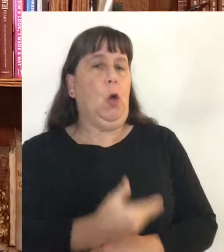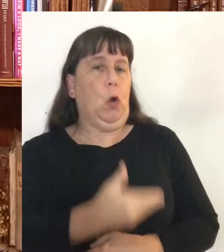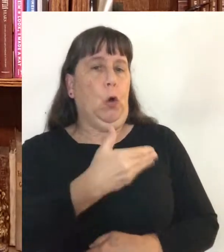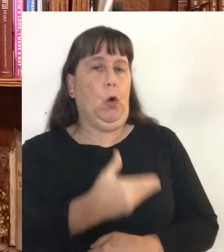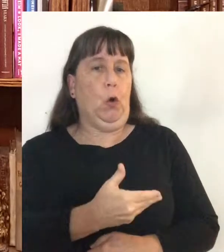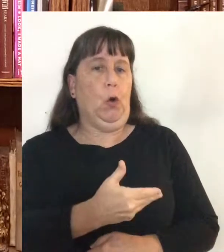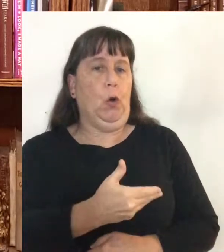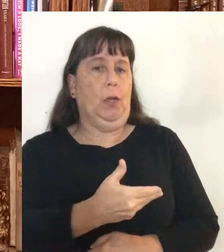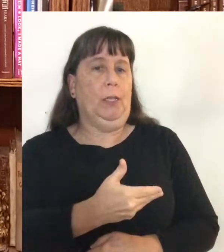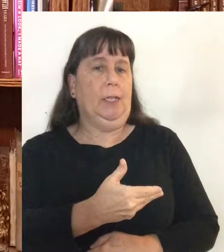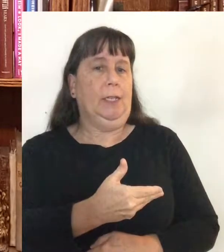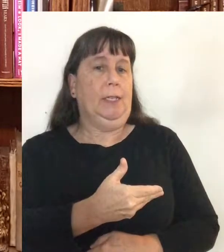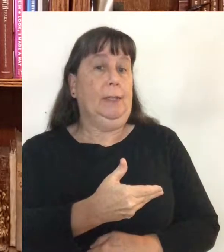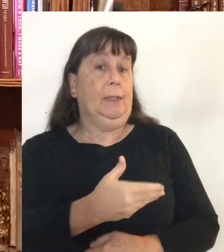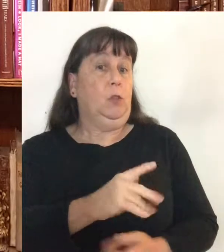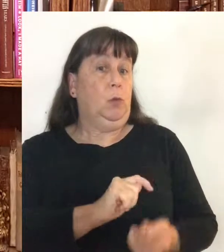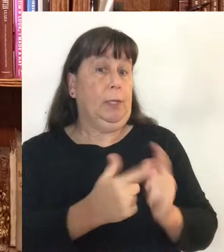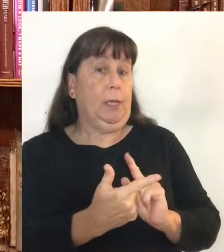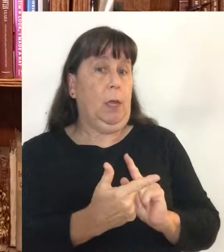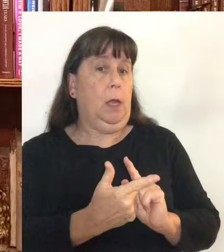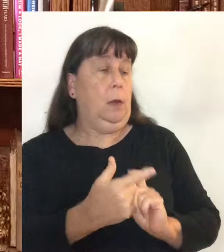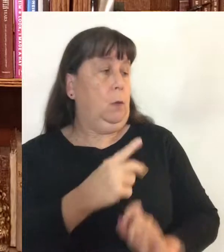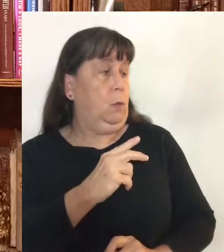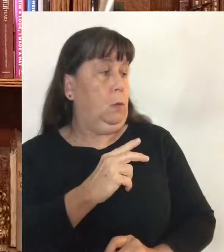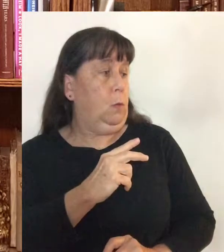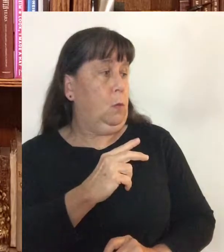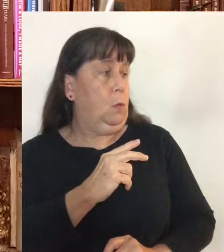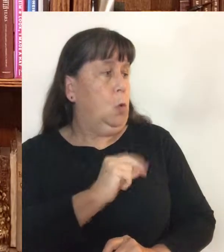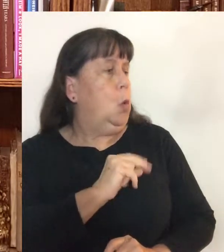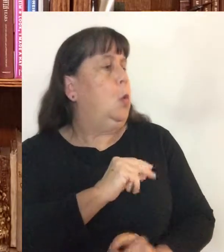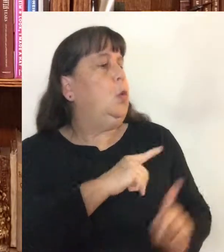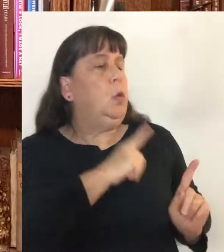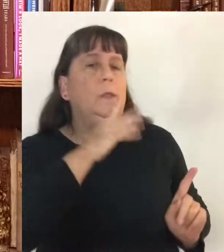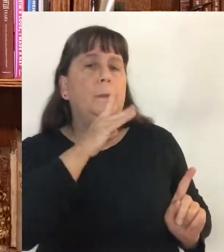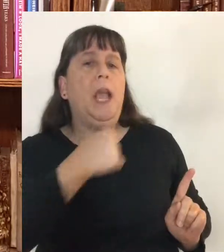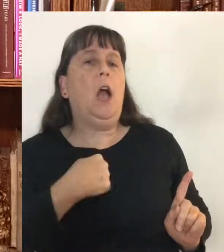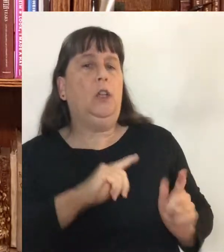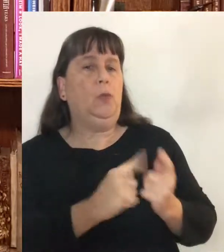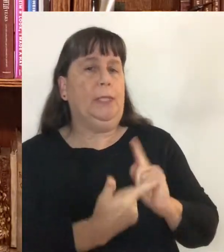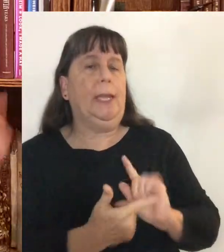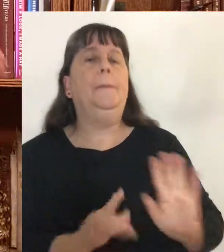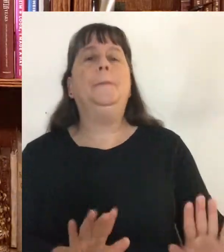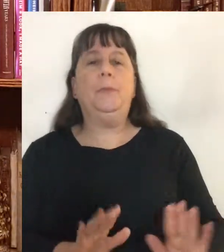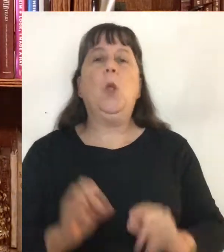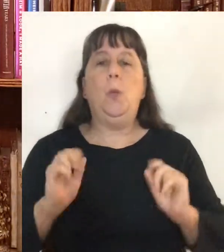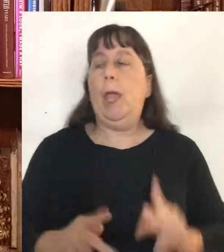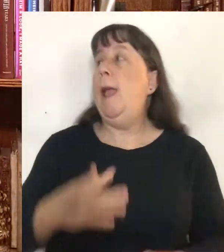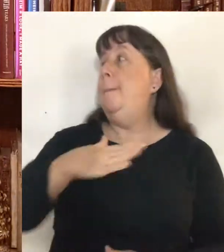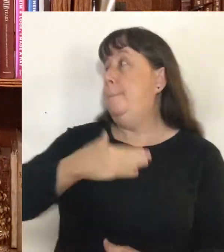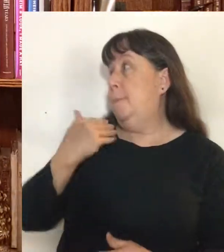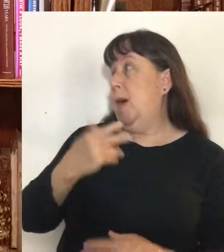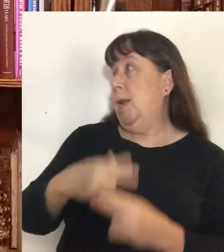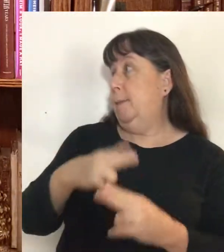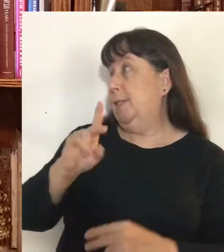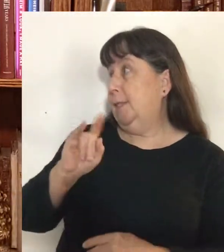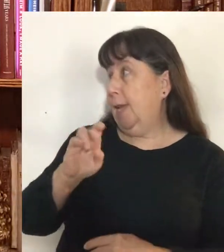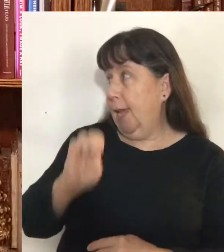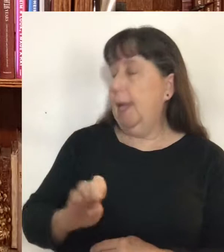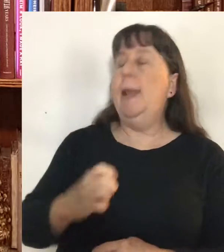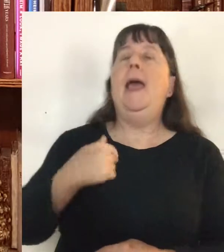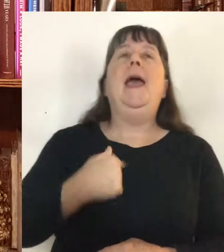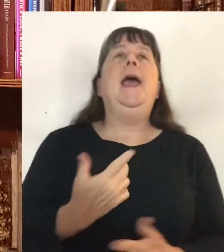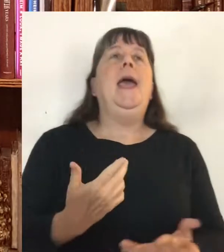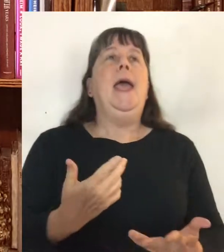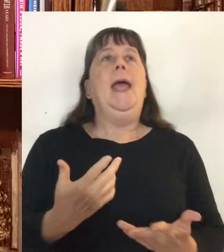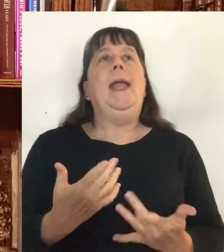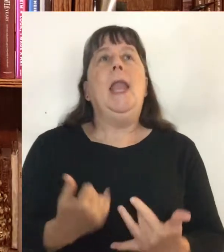we're going to allow her to translate. No, you speak. I'll translate. Okay.